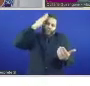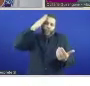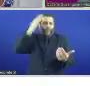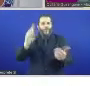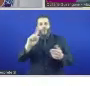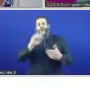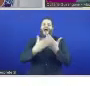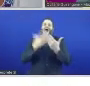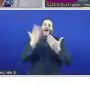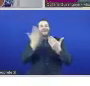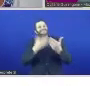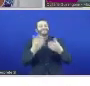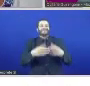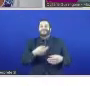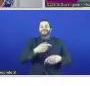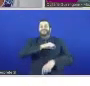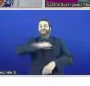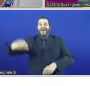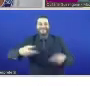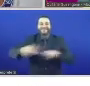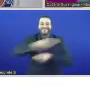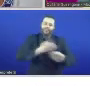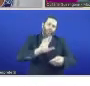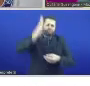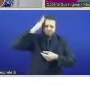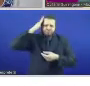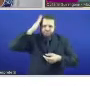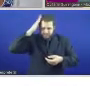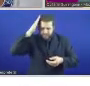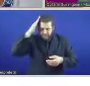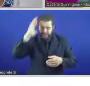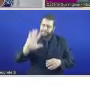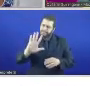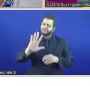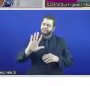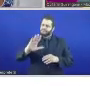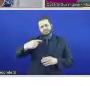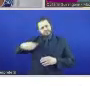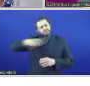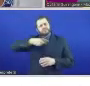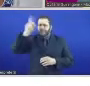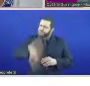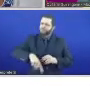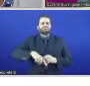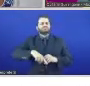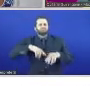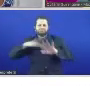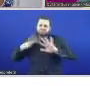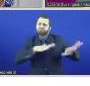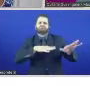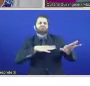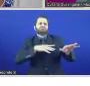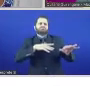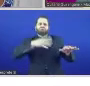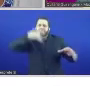to capital cities, if we listen to each other and guarantee the security and protection of women rights